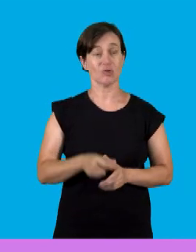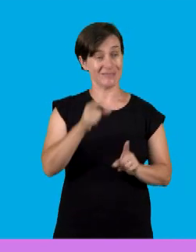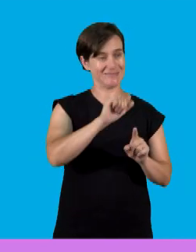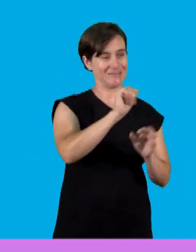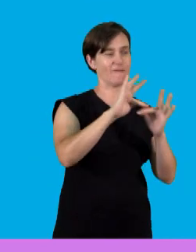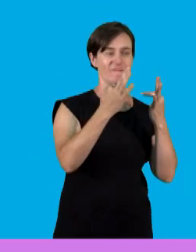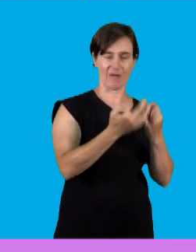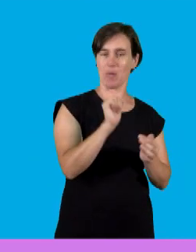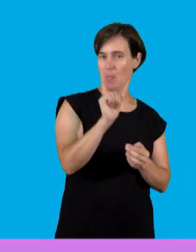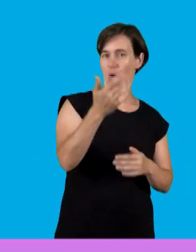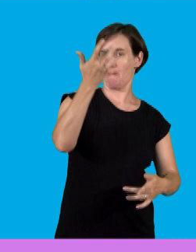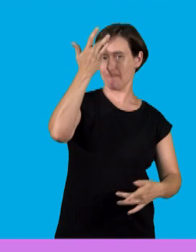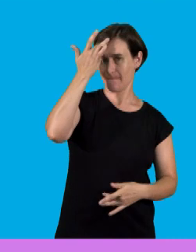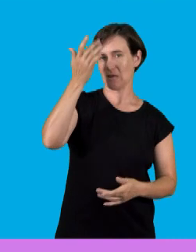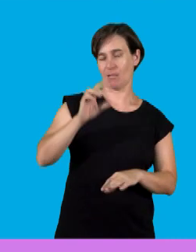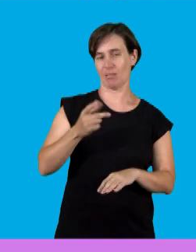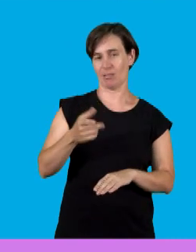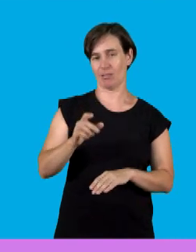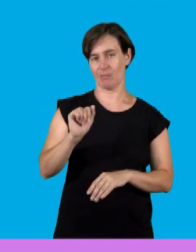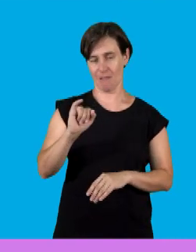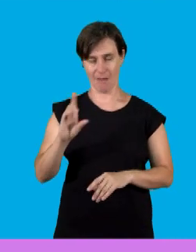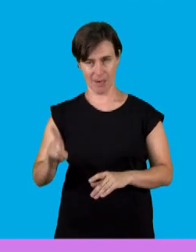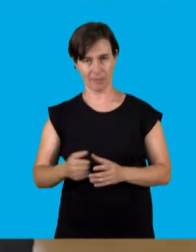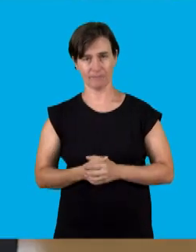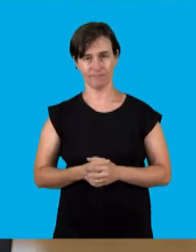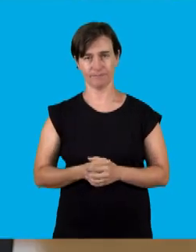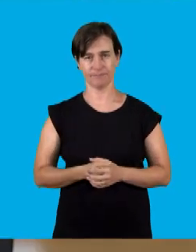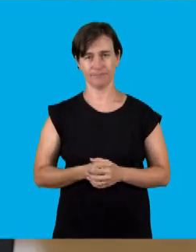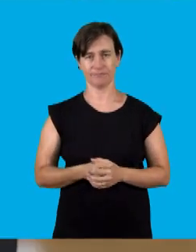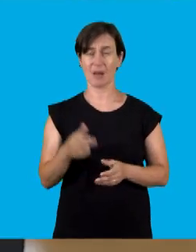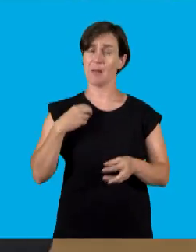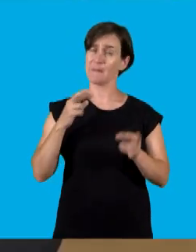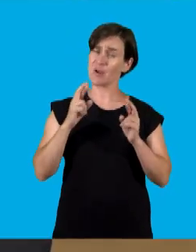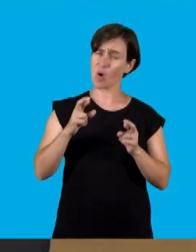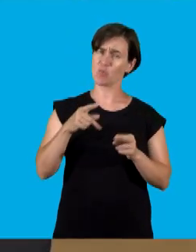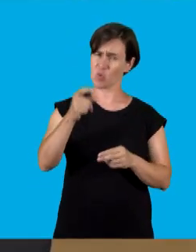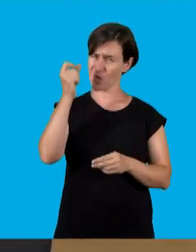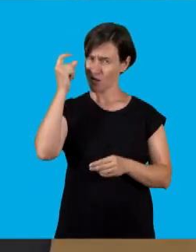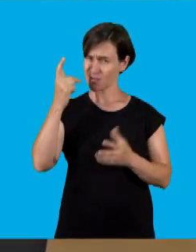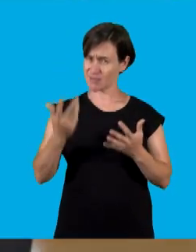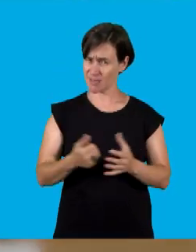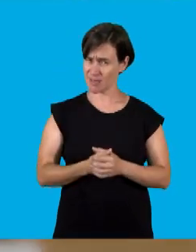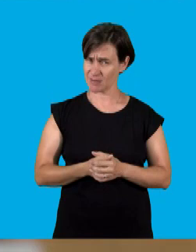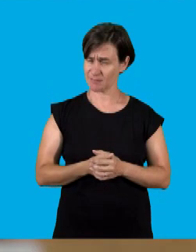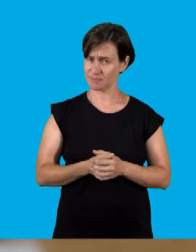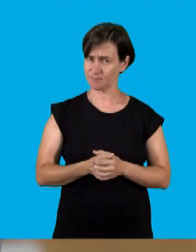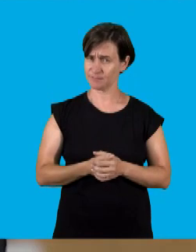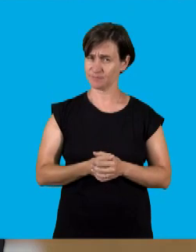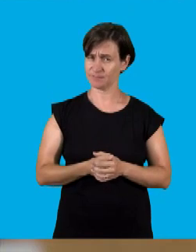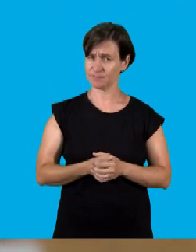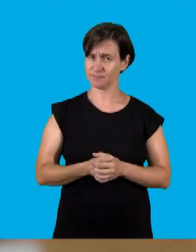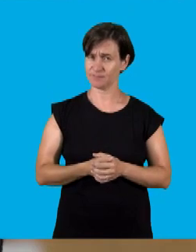and his family belongs to a medical aid fund. Okay, guys, I hope all of this makes sense. Please remember